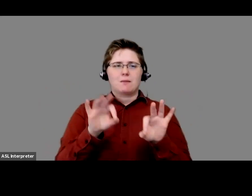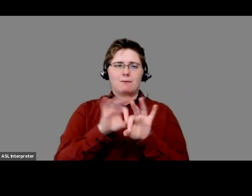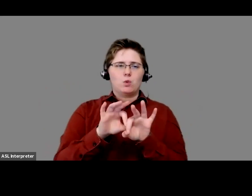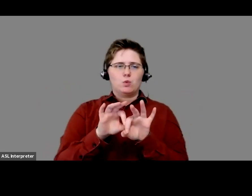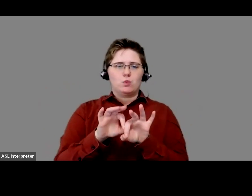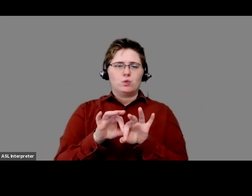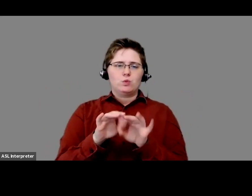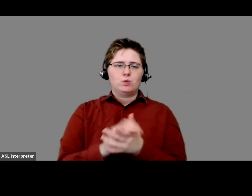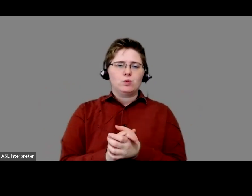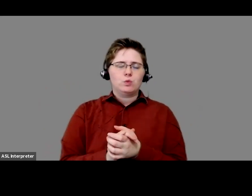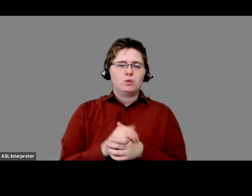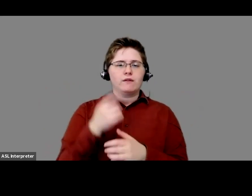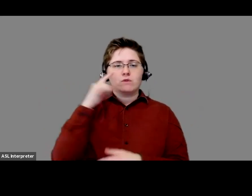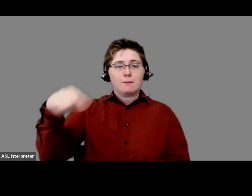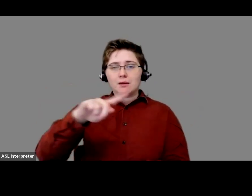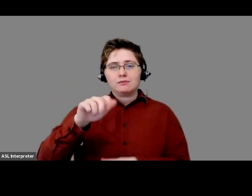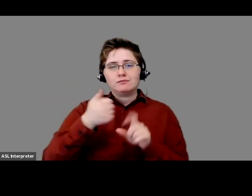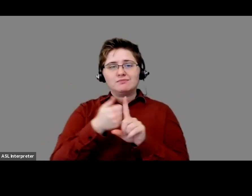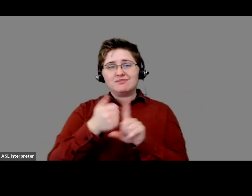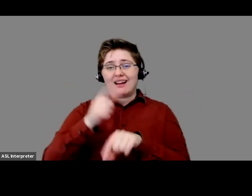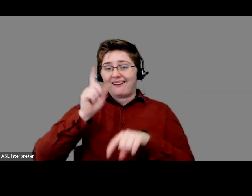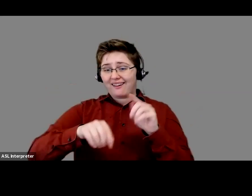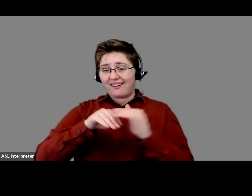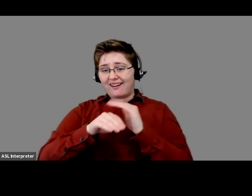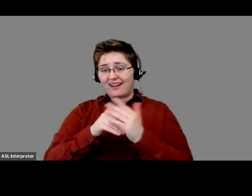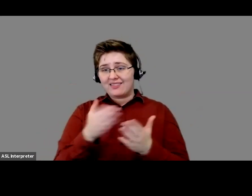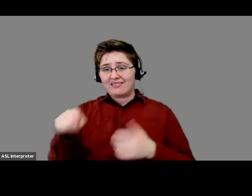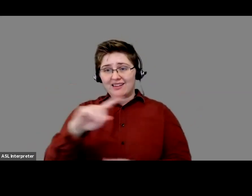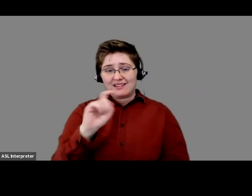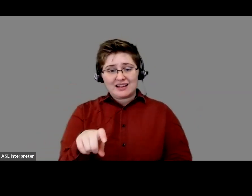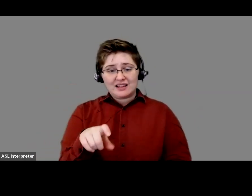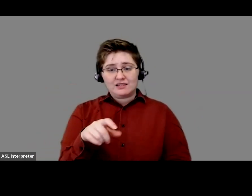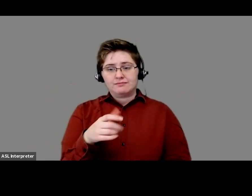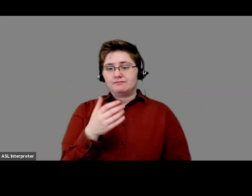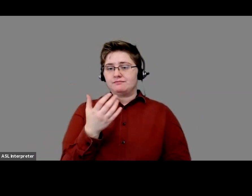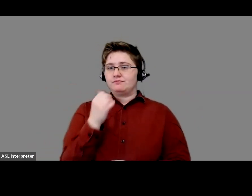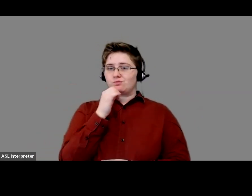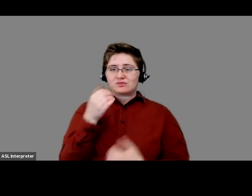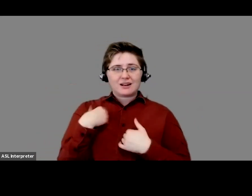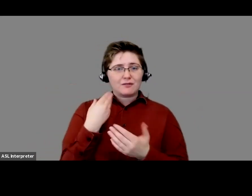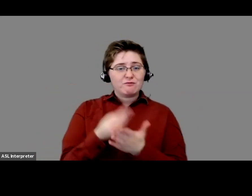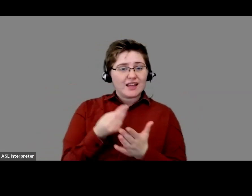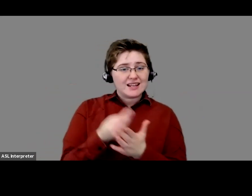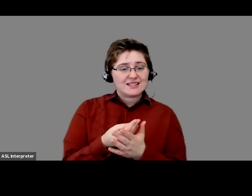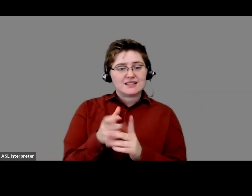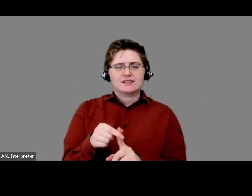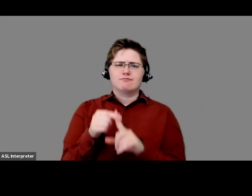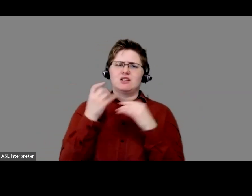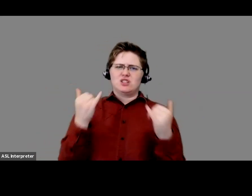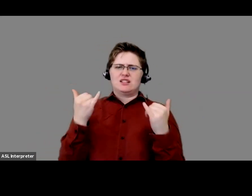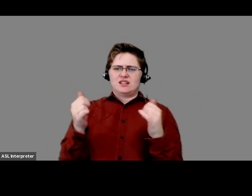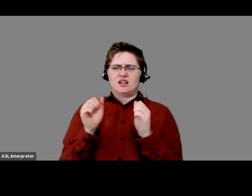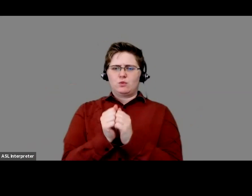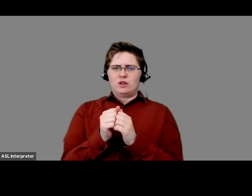that people who can't access the things that they need, people who don't have the finances, especially now with